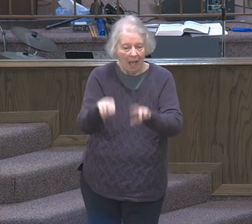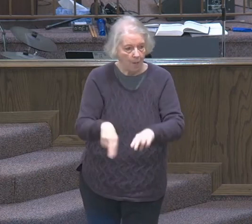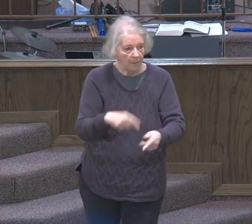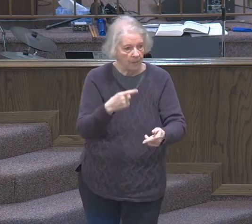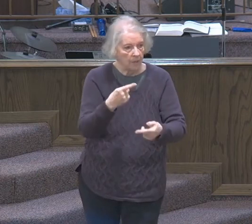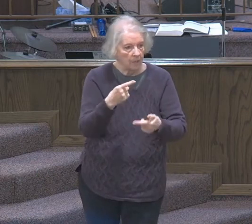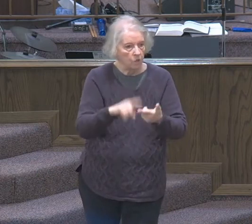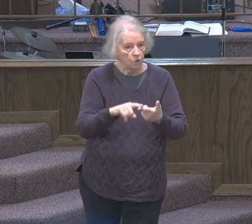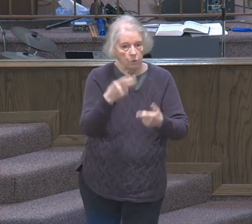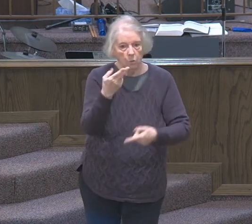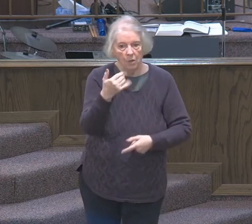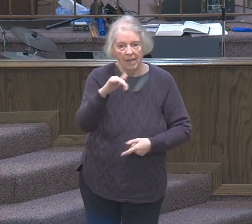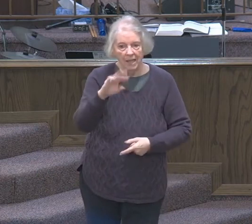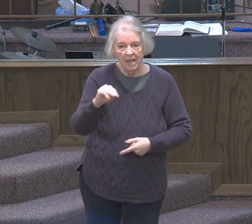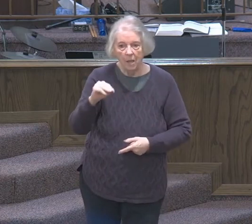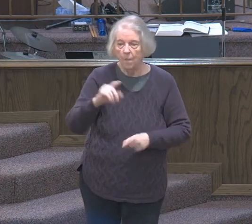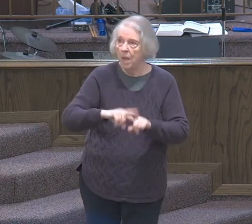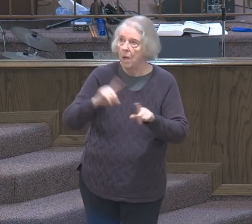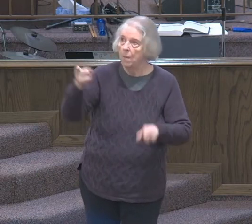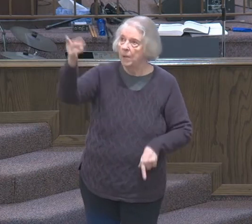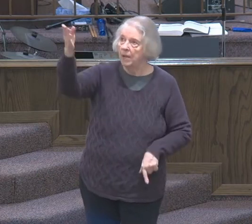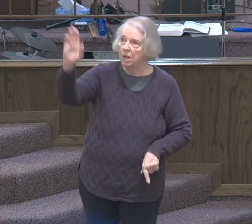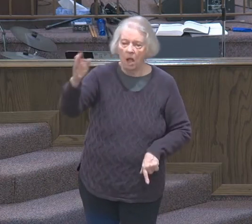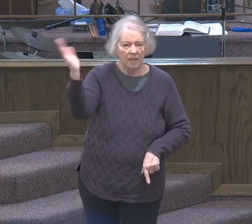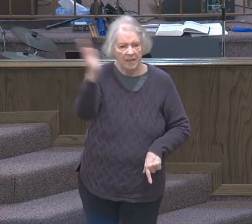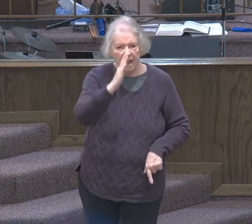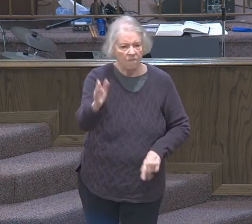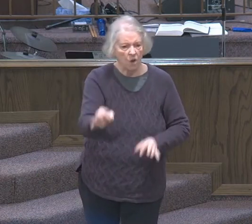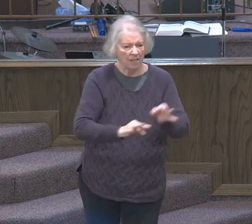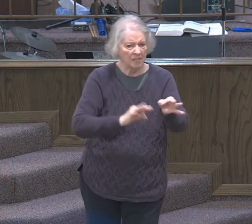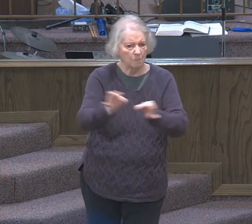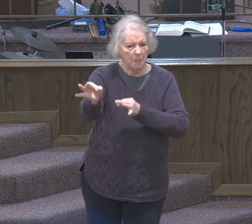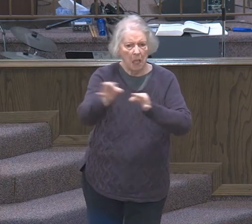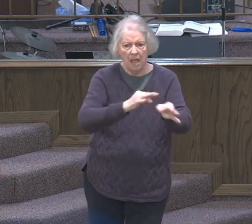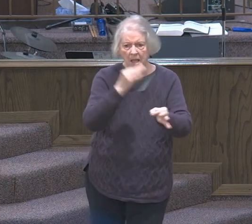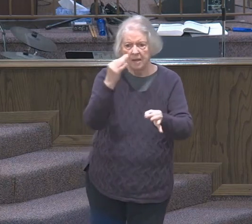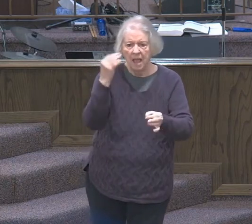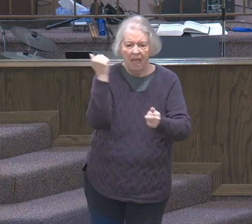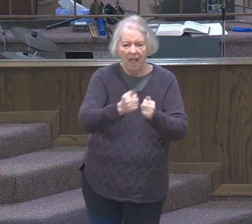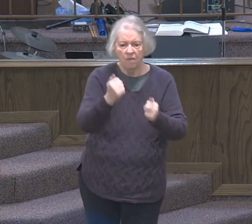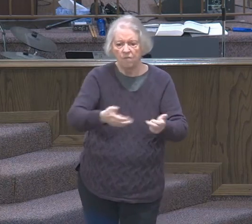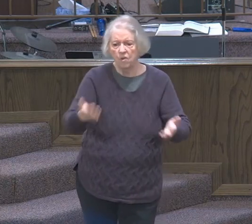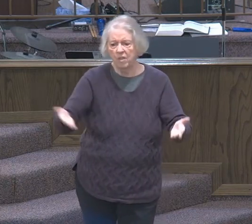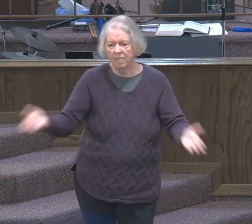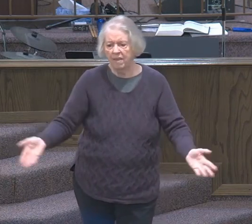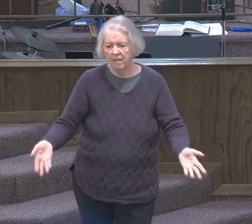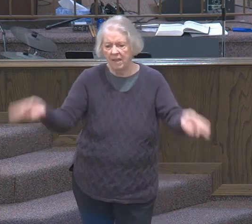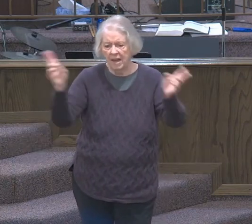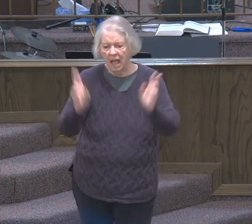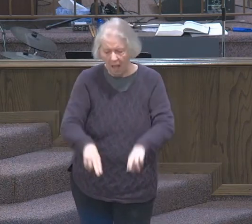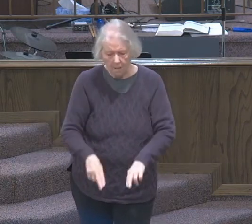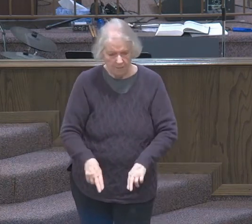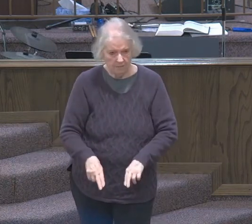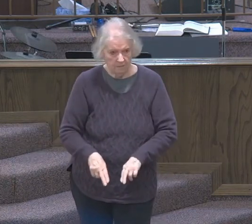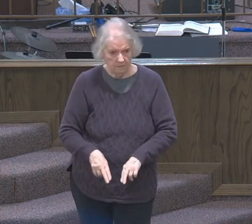never explained why everything that happened to Job happened. He doesn't always explain why